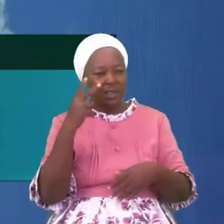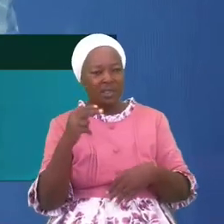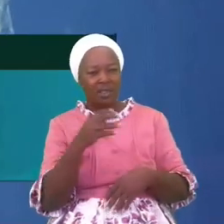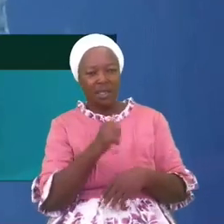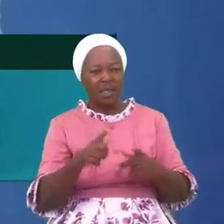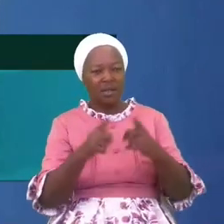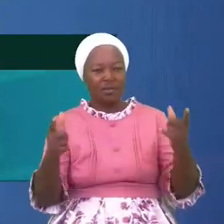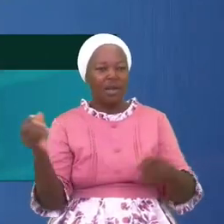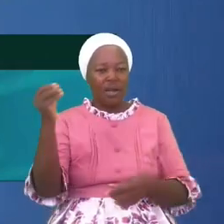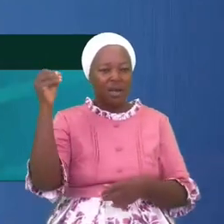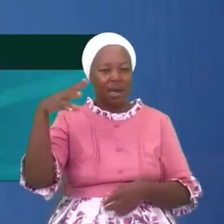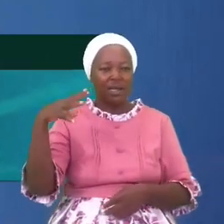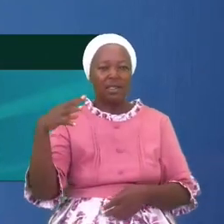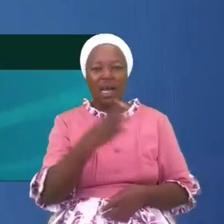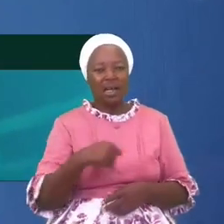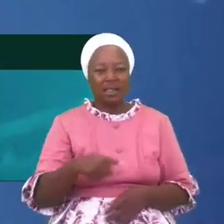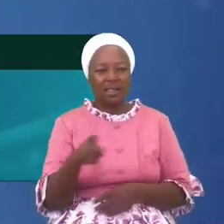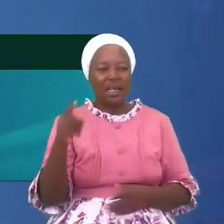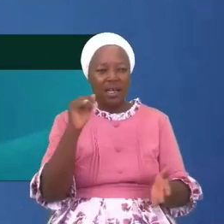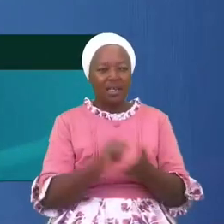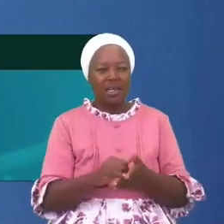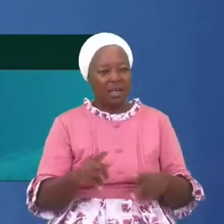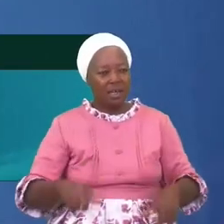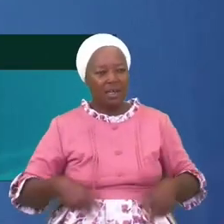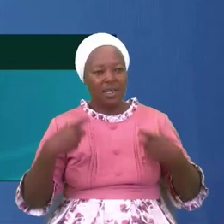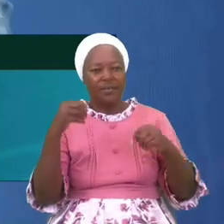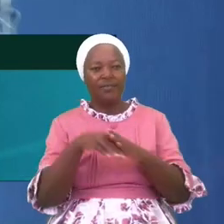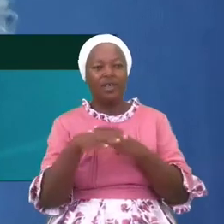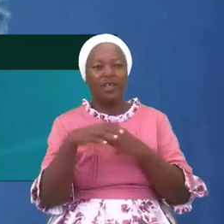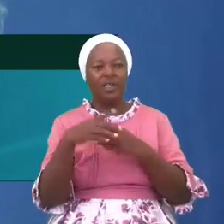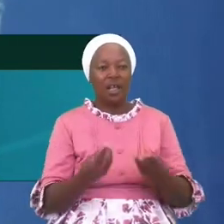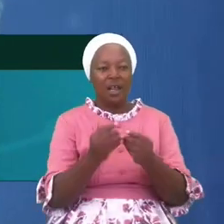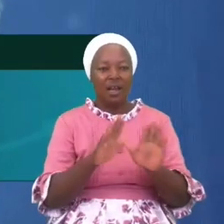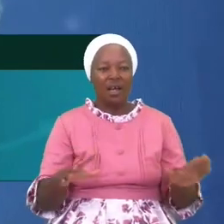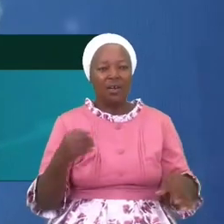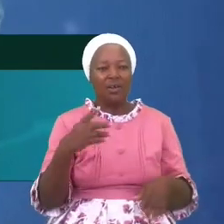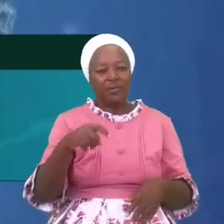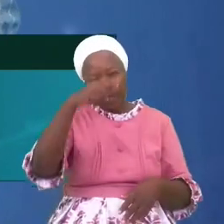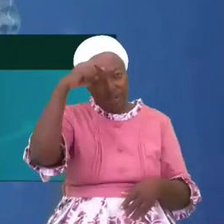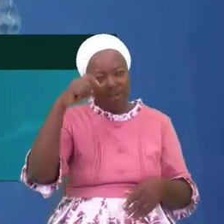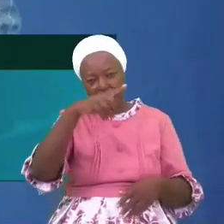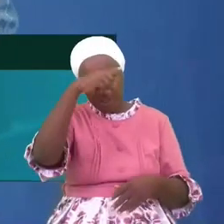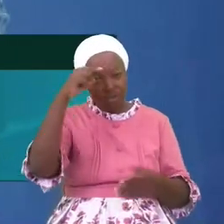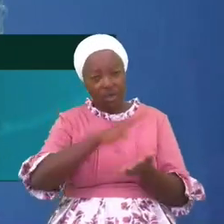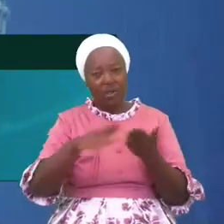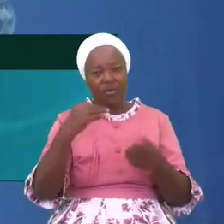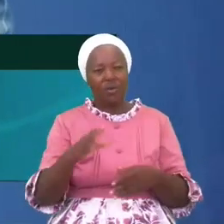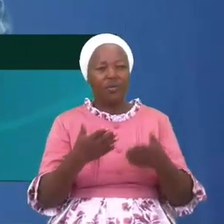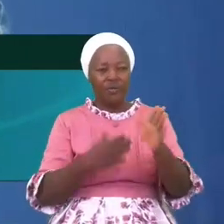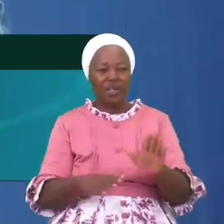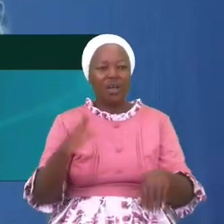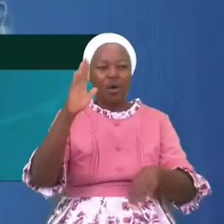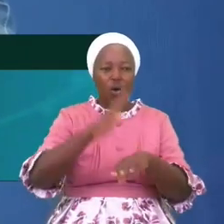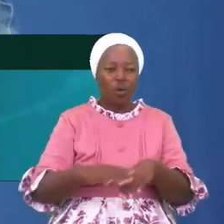dwell in the land of the shadow of death, upon them the light